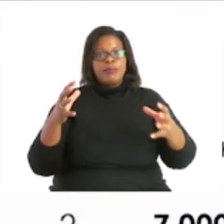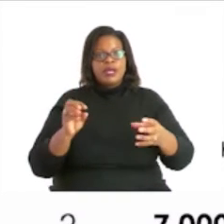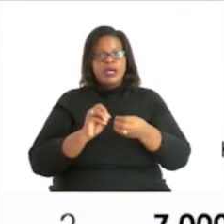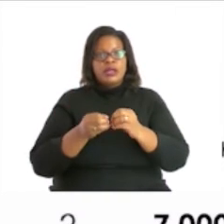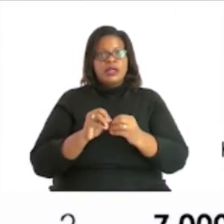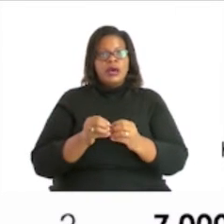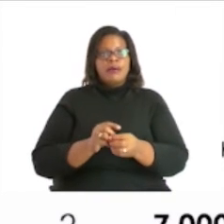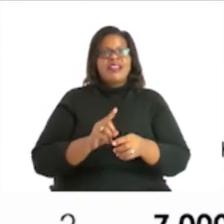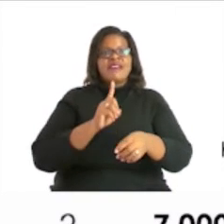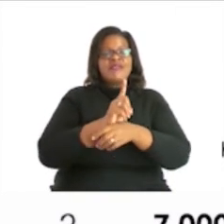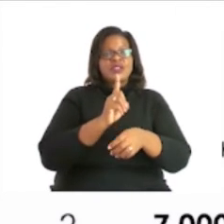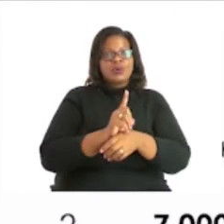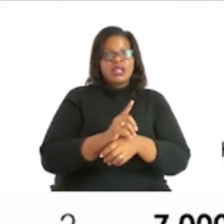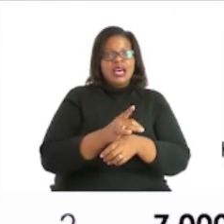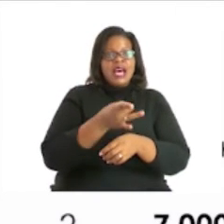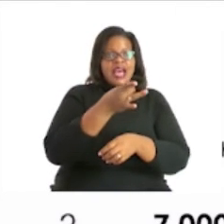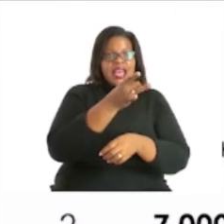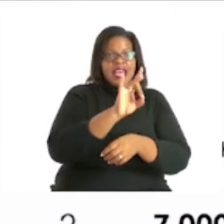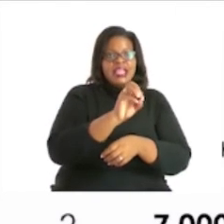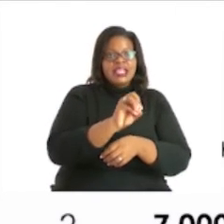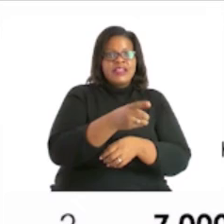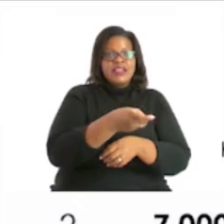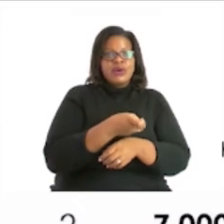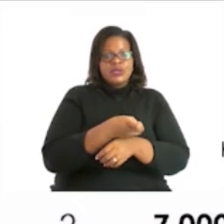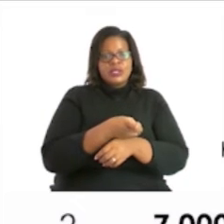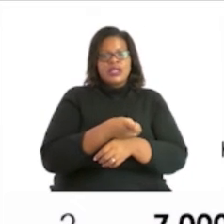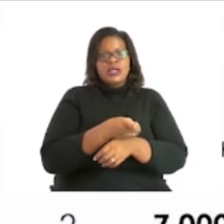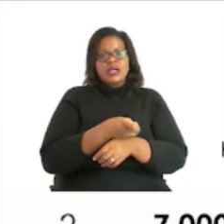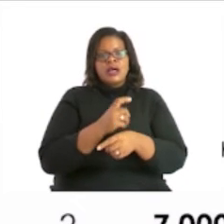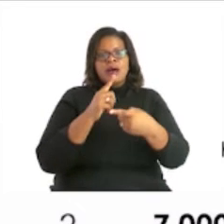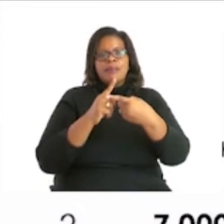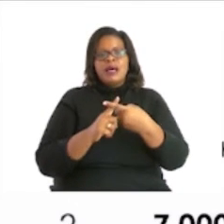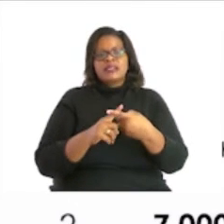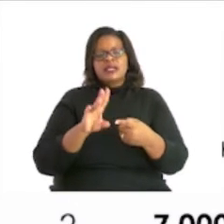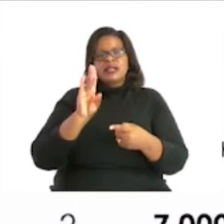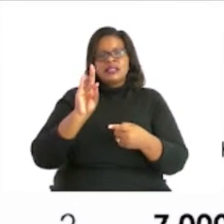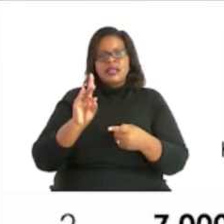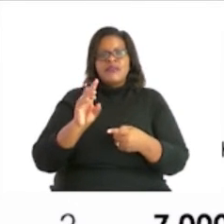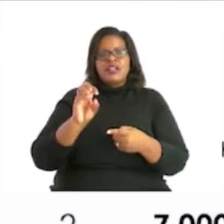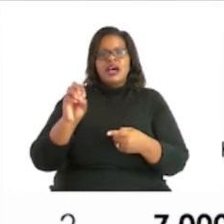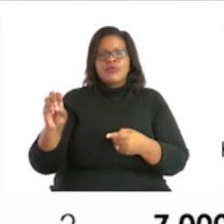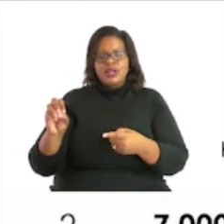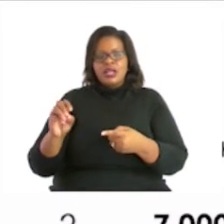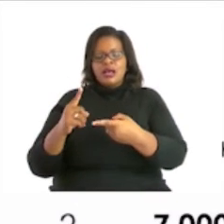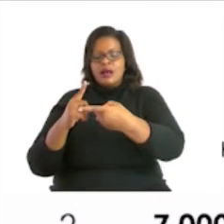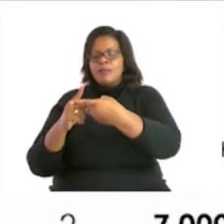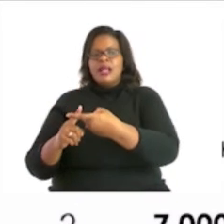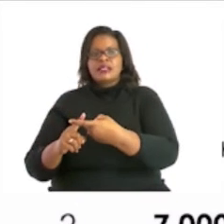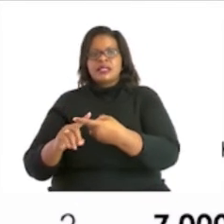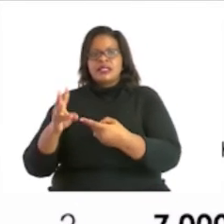first big number is 80,000 plus 700 plus